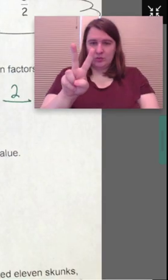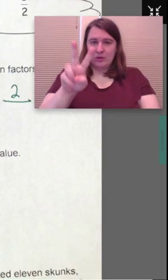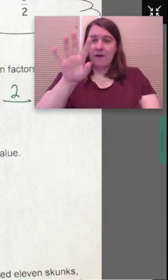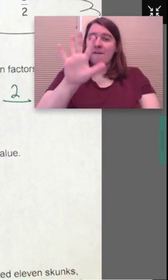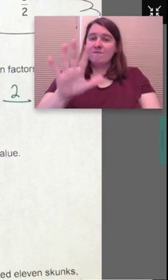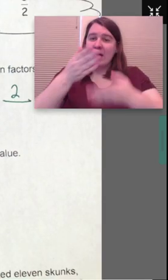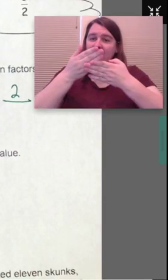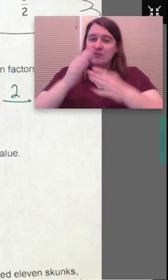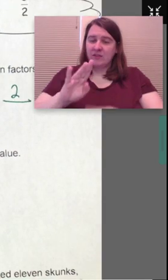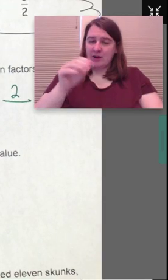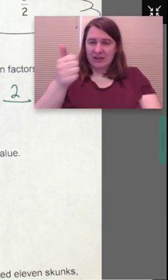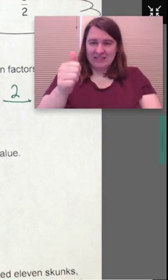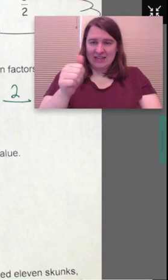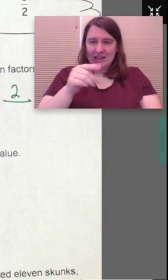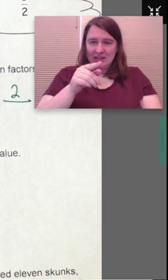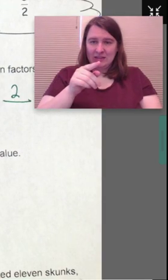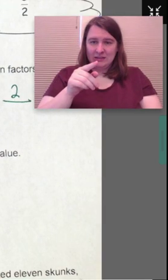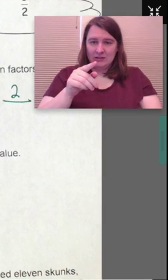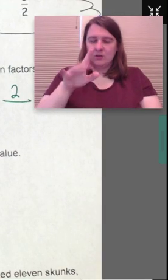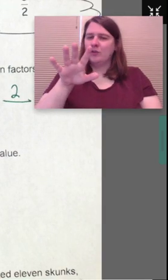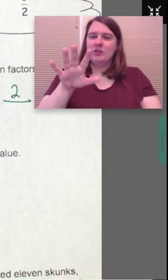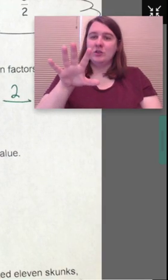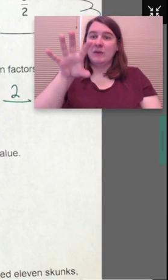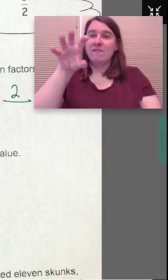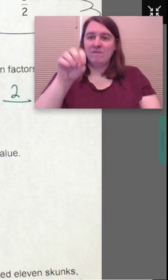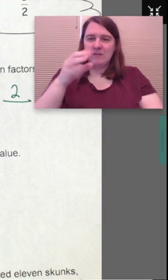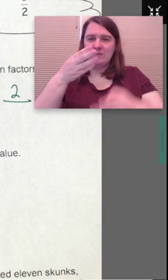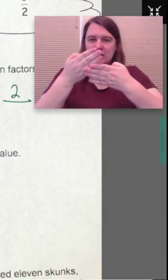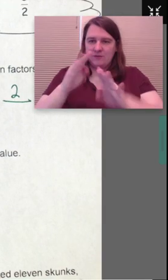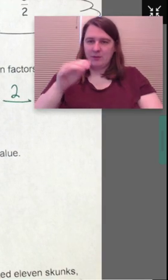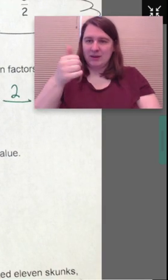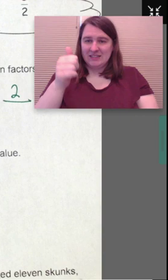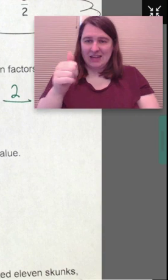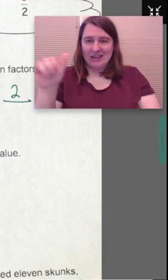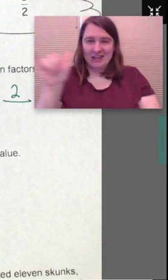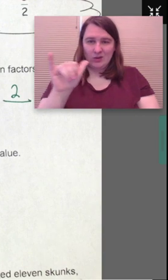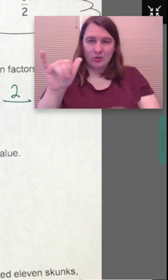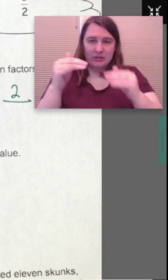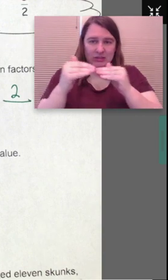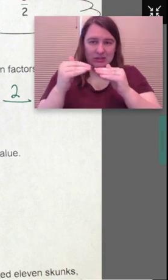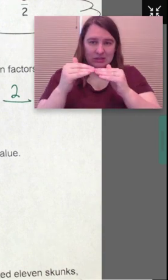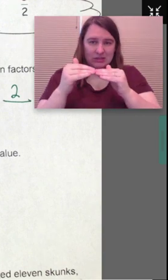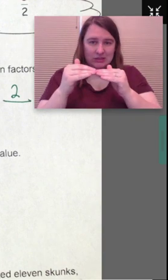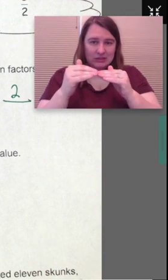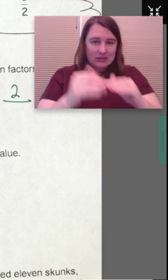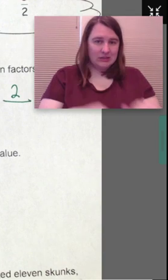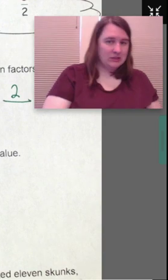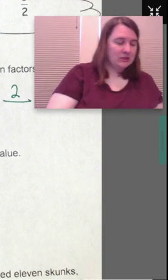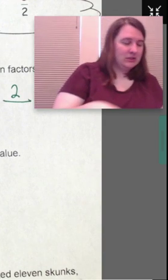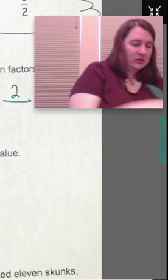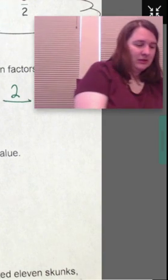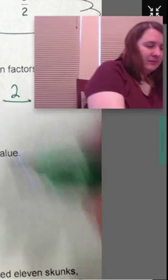2. 5 divided by 10, 50 divided by 10 equals